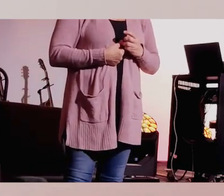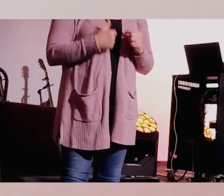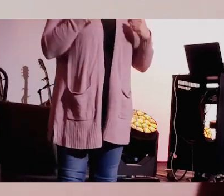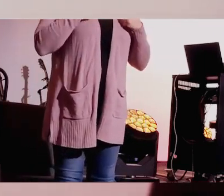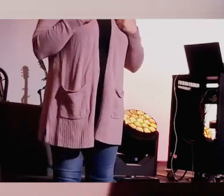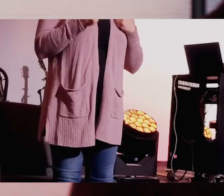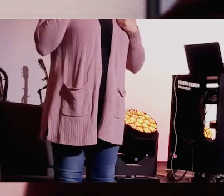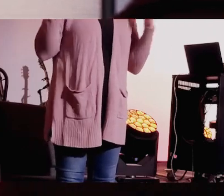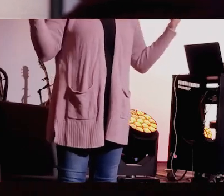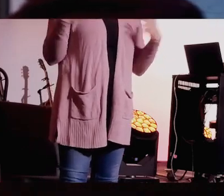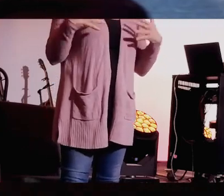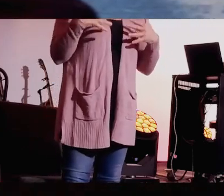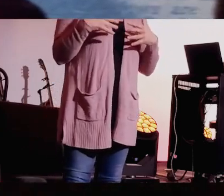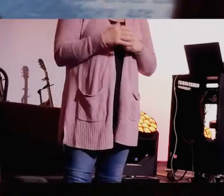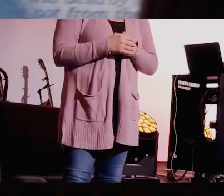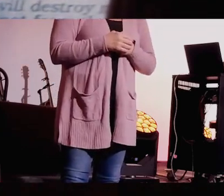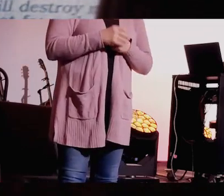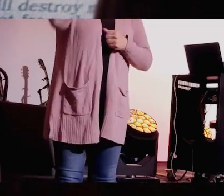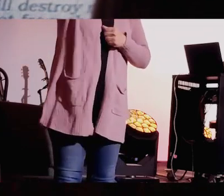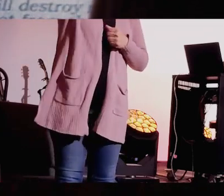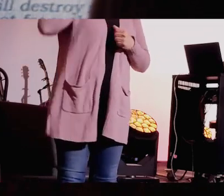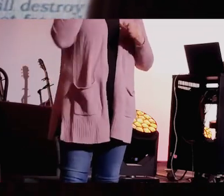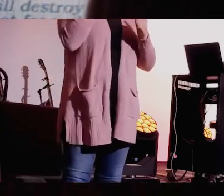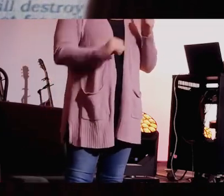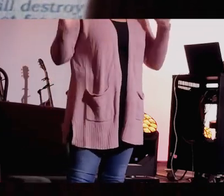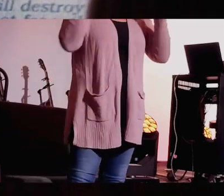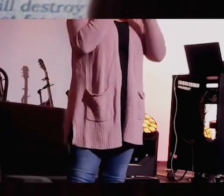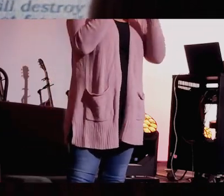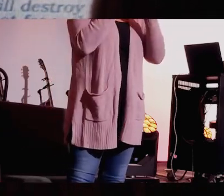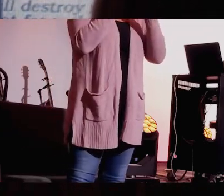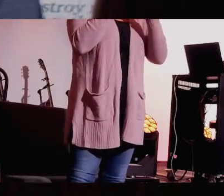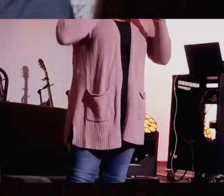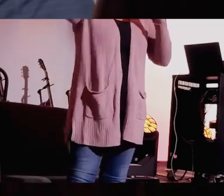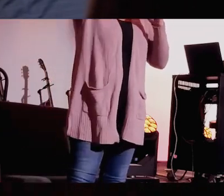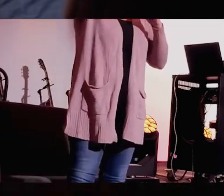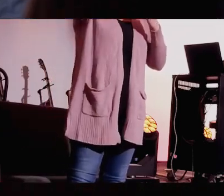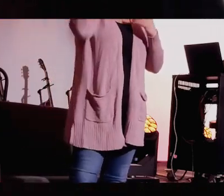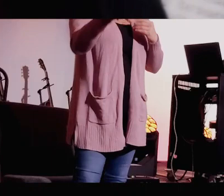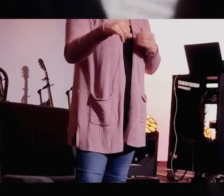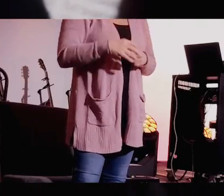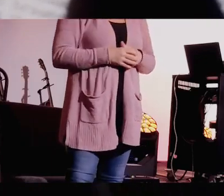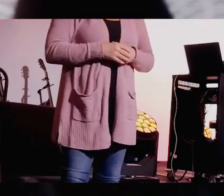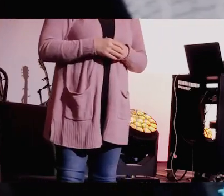I will not fear man any longer. I'm tired of that.